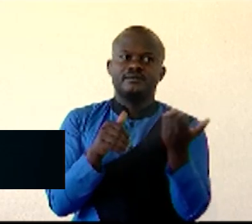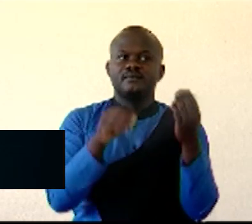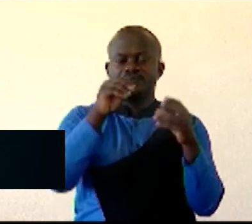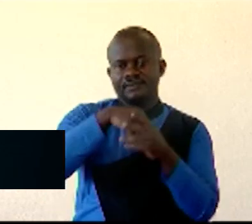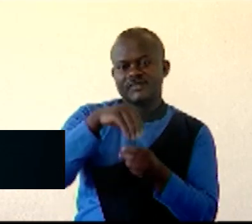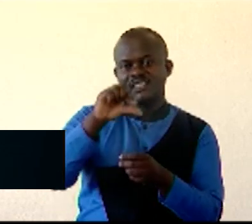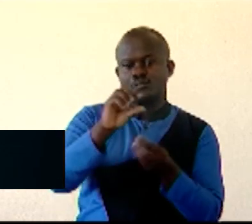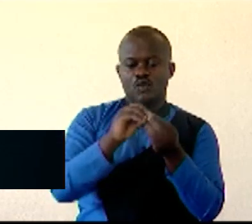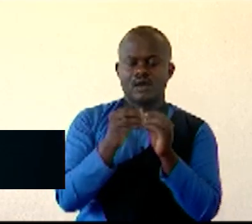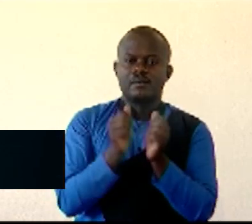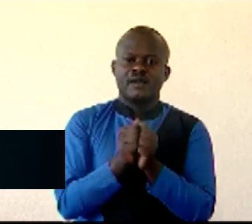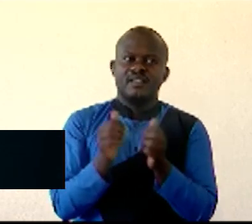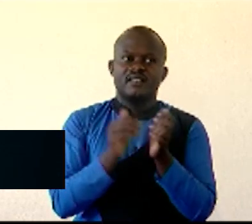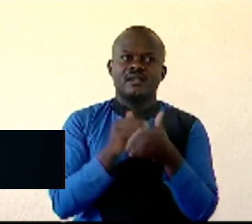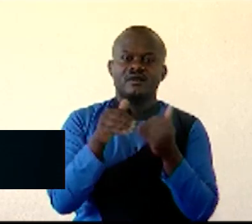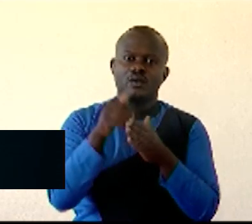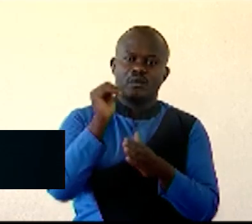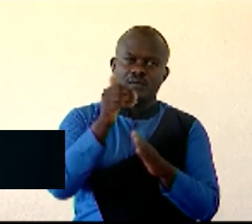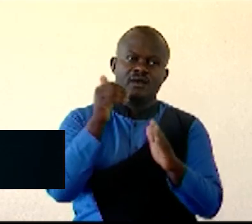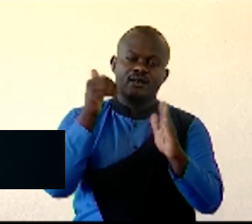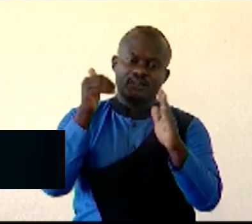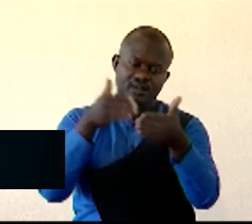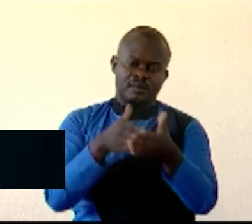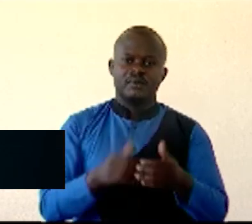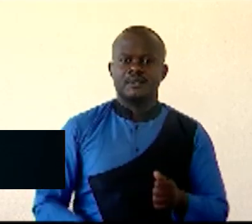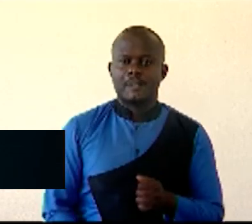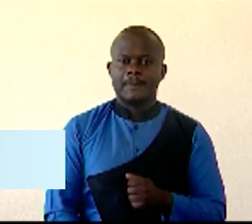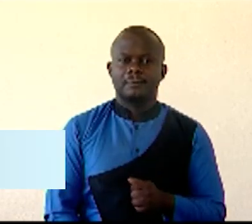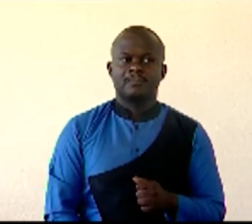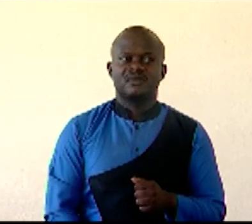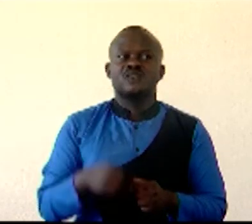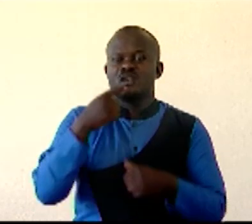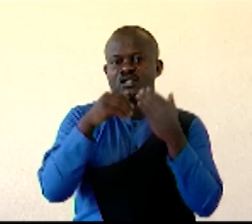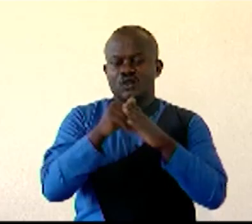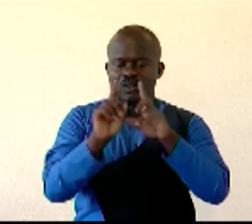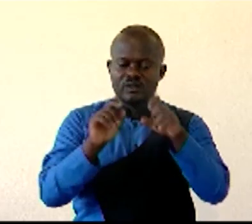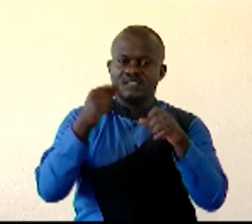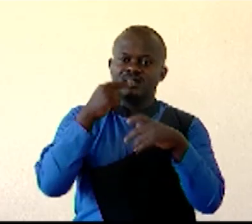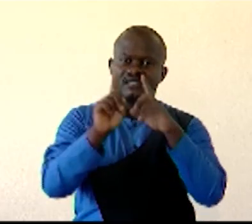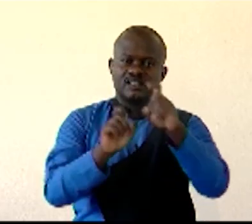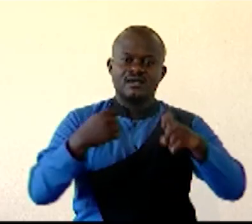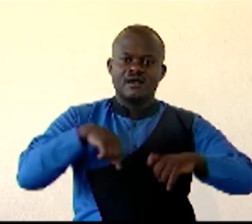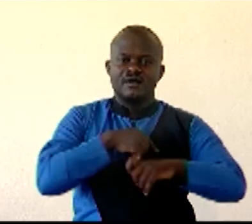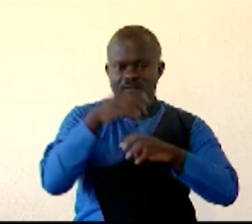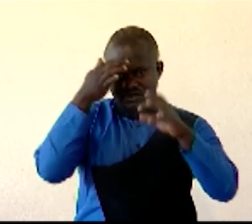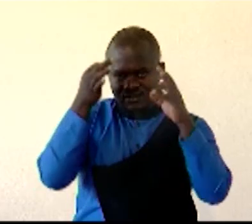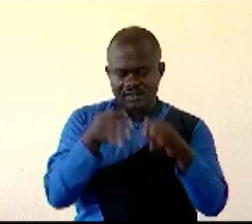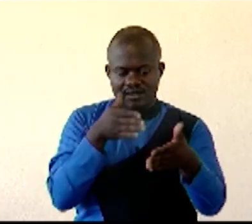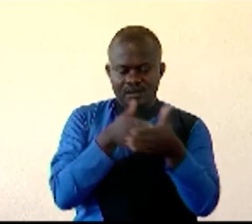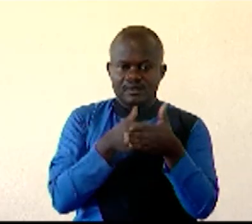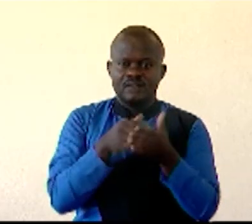small number, and that will be delimiting. So the question here is asking us to determine the